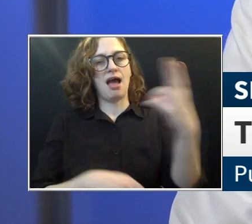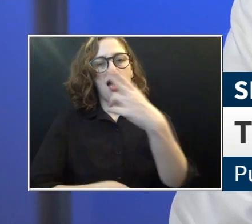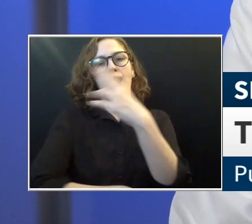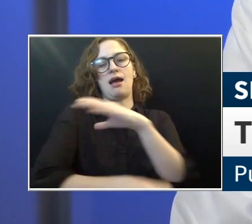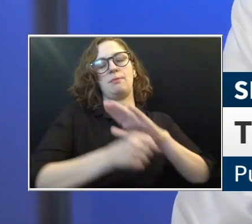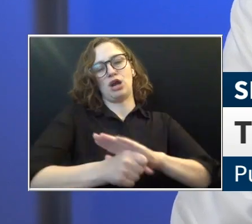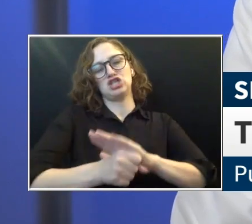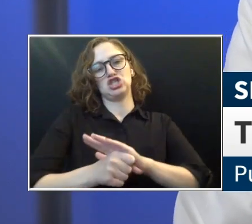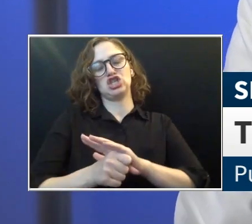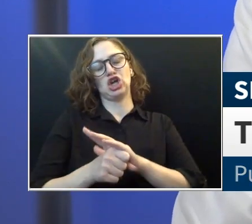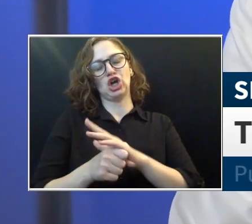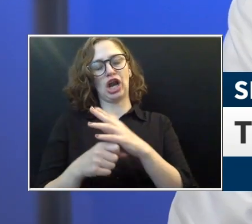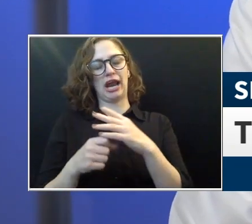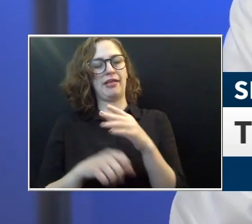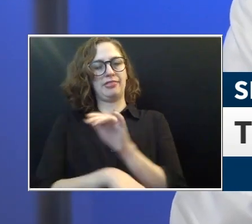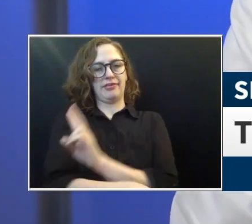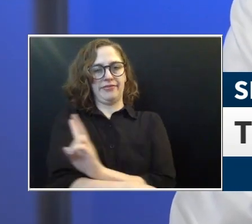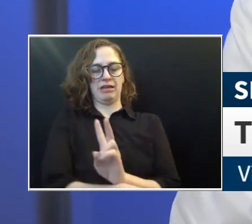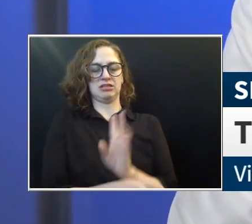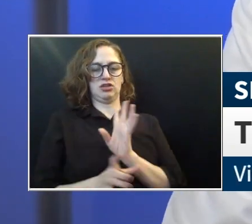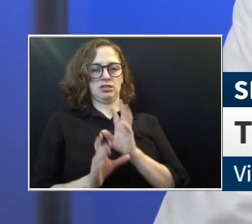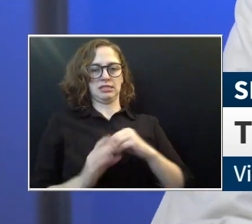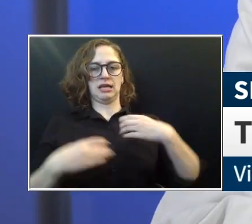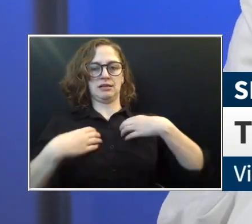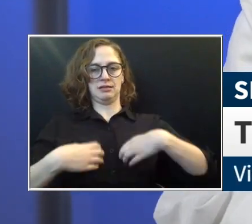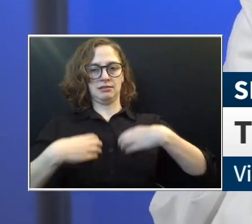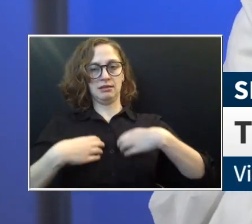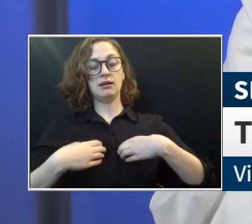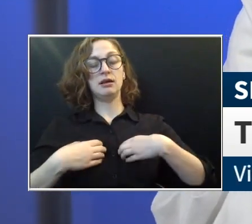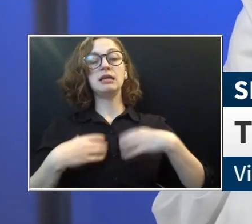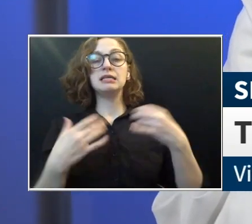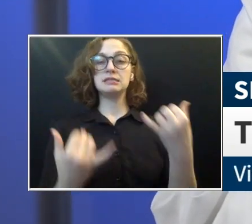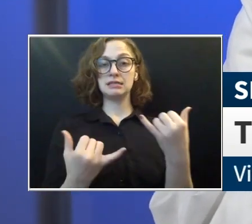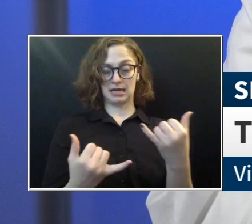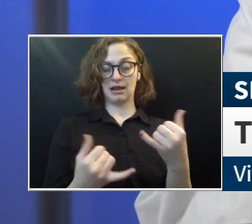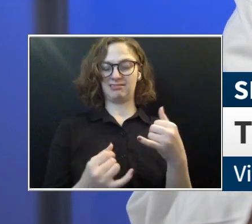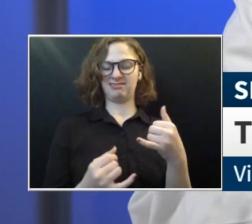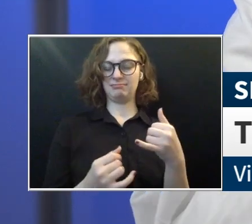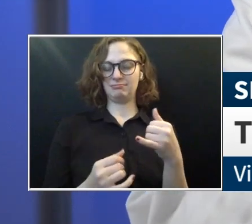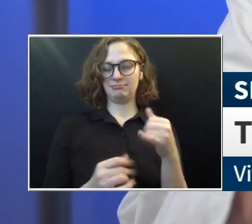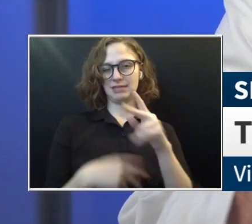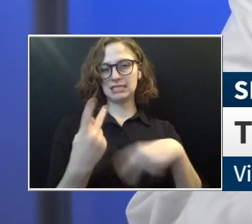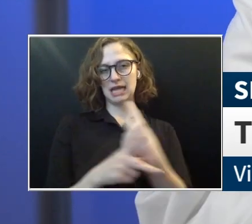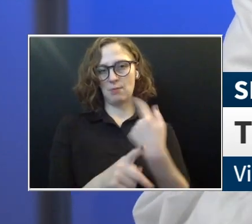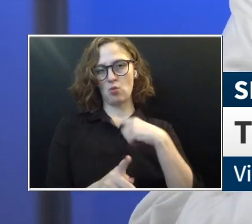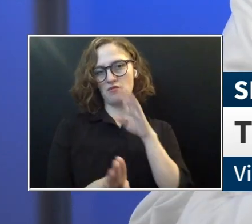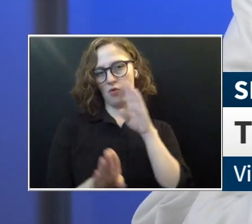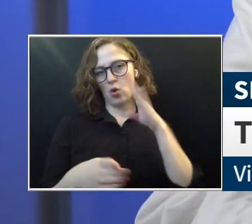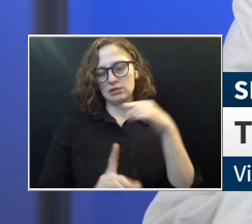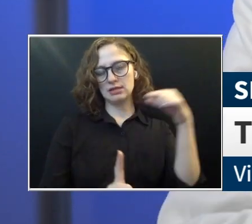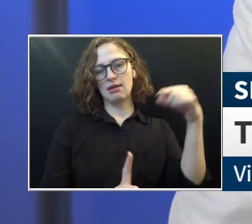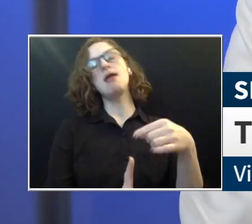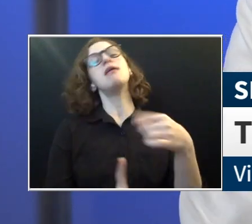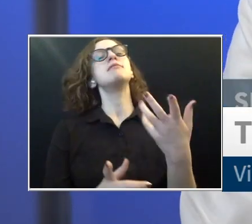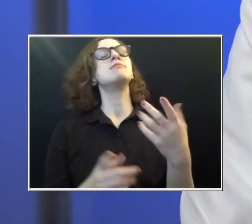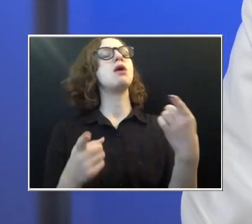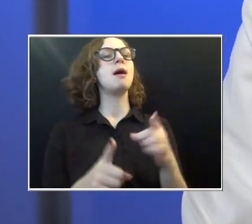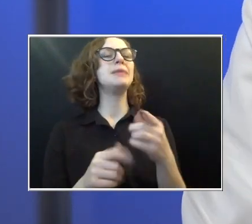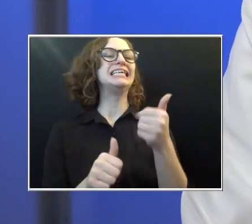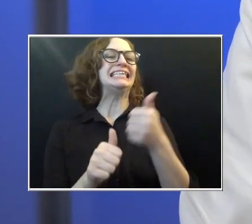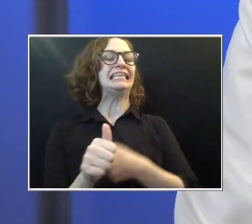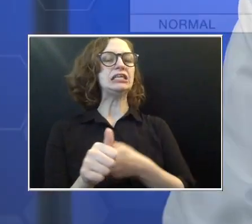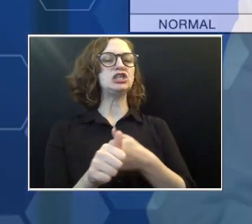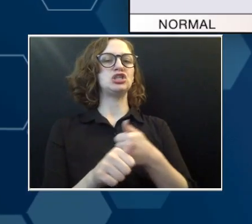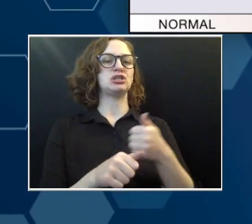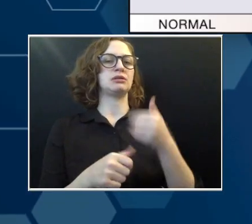And in the type that we're going to talk about today, what happens is, each of those blood vessels splits into smaller and smaller